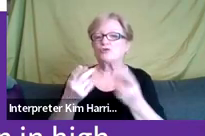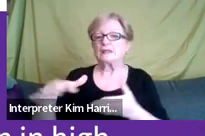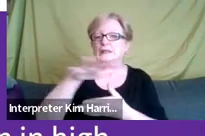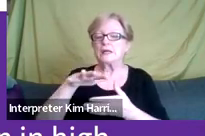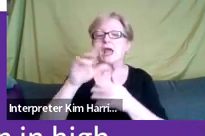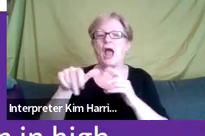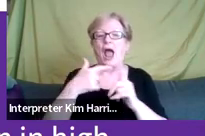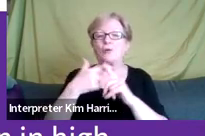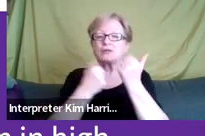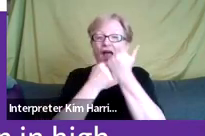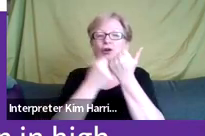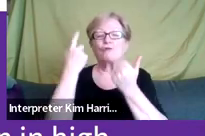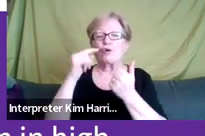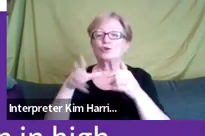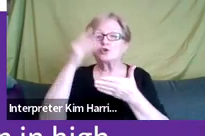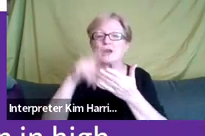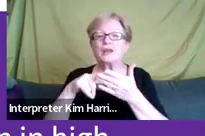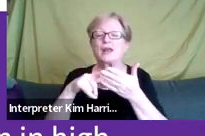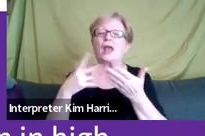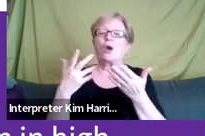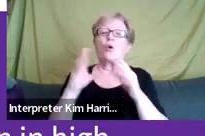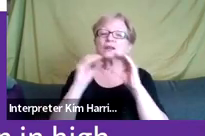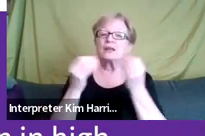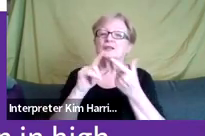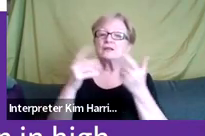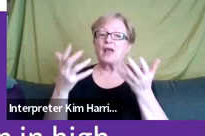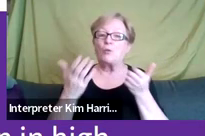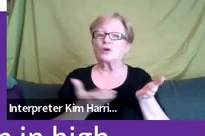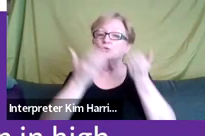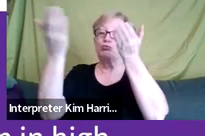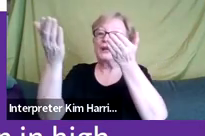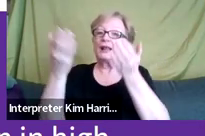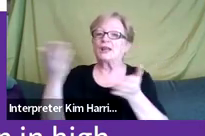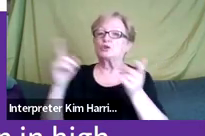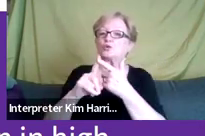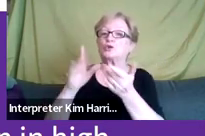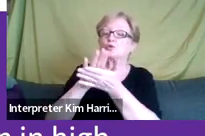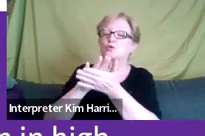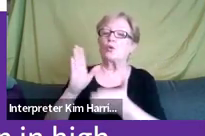an advocate for student organizations that wanted to bring things up to the school board. From